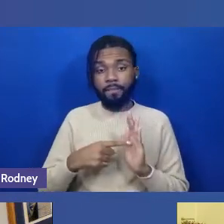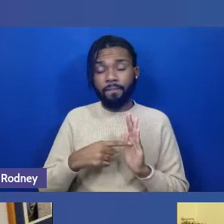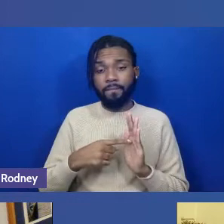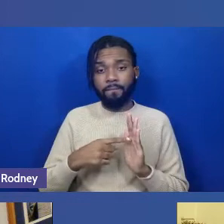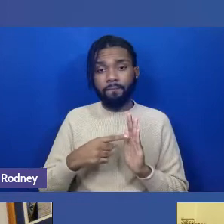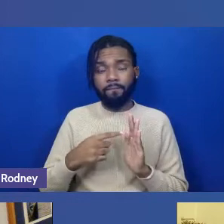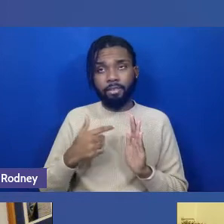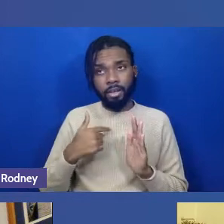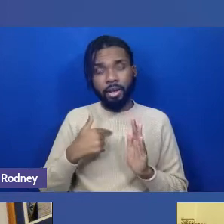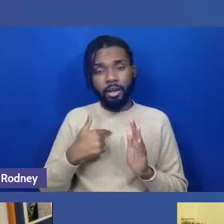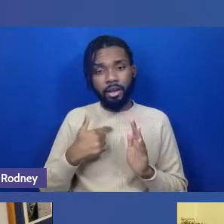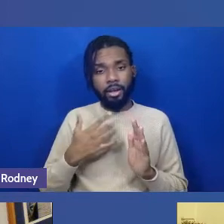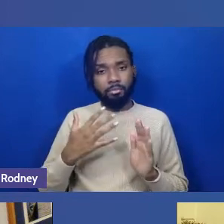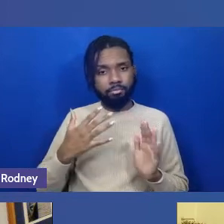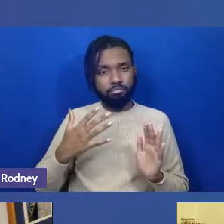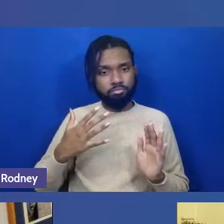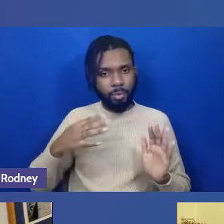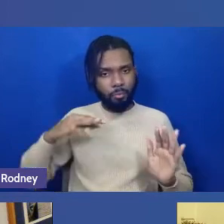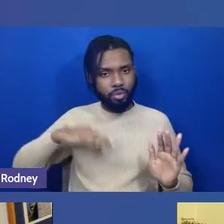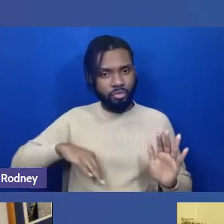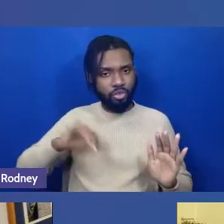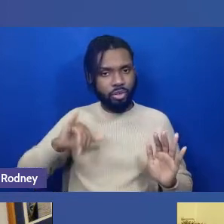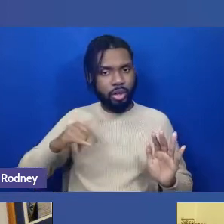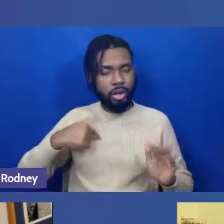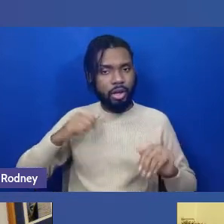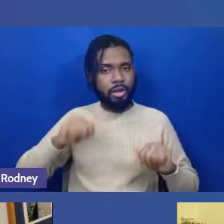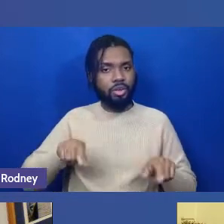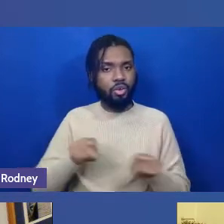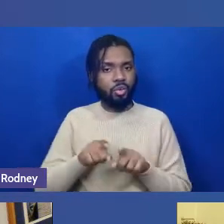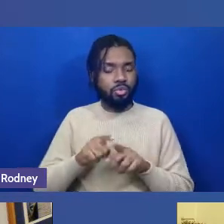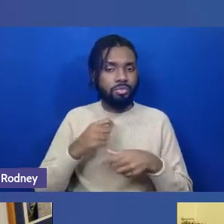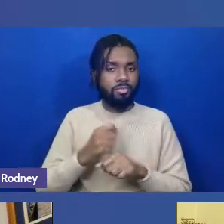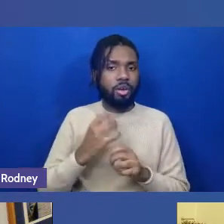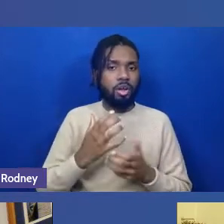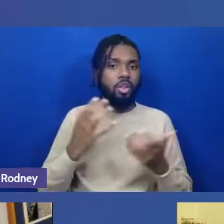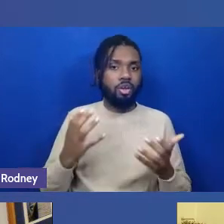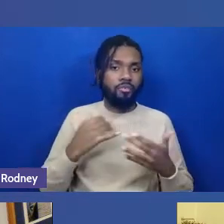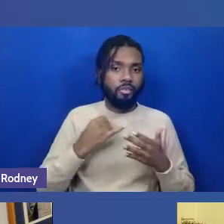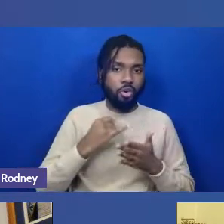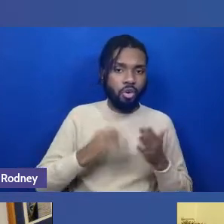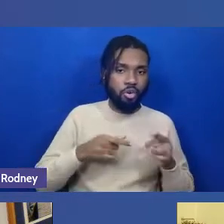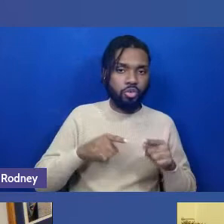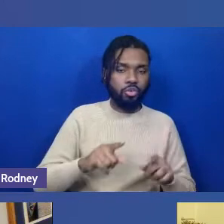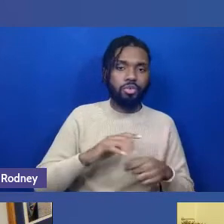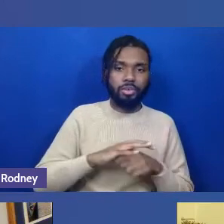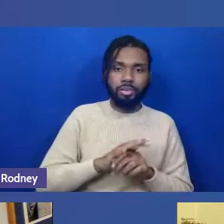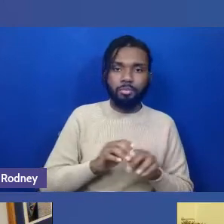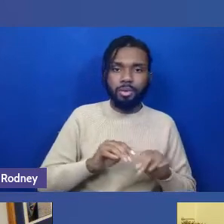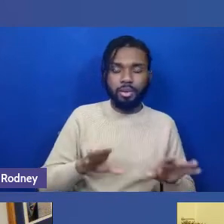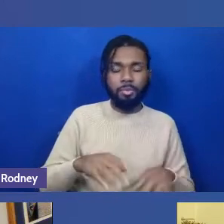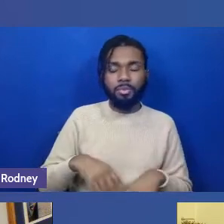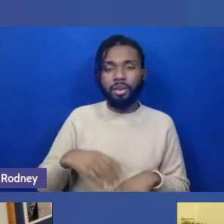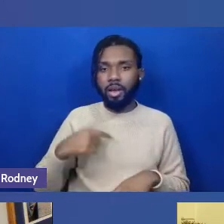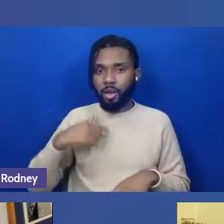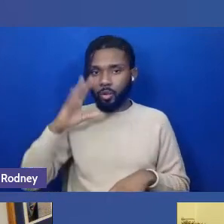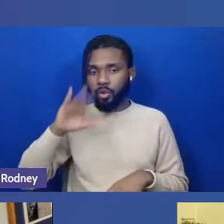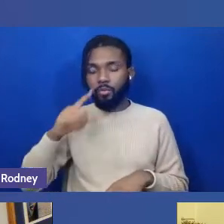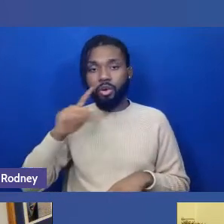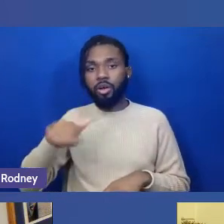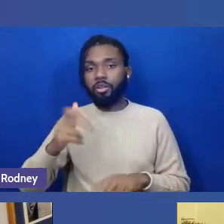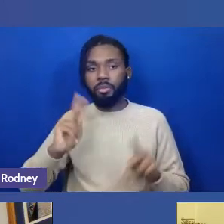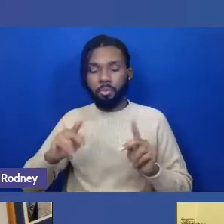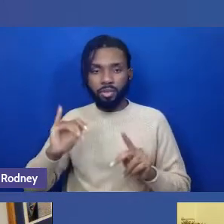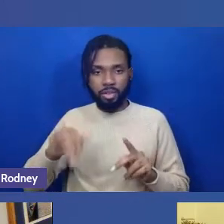I've been privileged in that I've actually also been able to make a lot of art during the pandemic. I also understand that for a lot of people that hasn't been the case. A lot of this